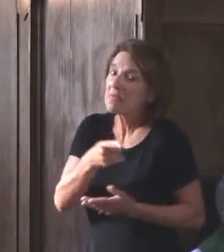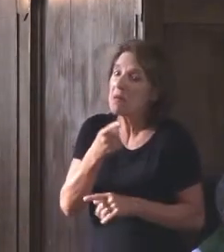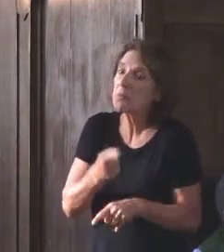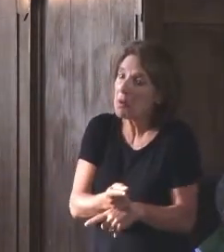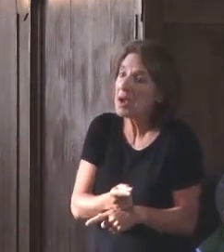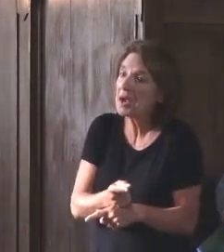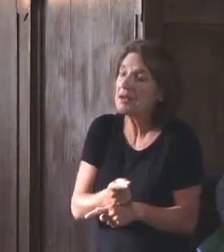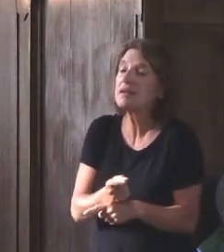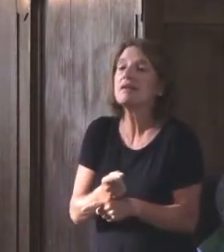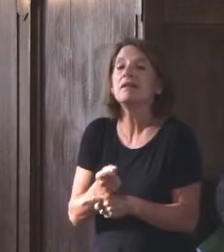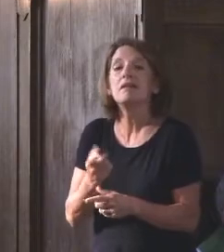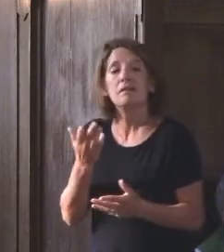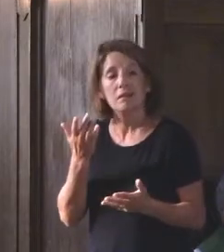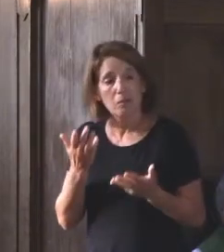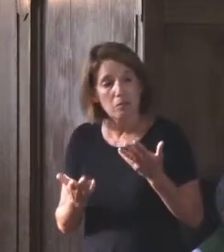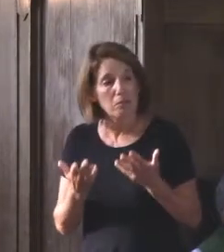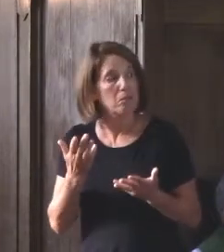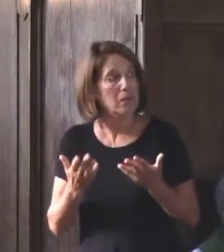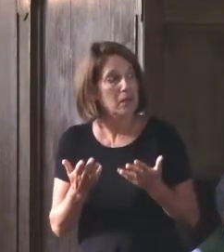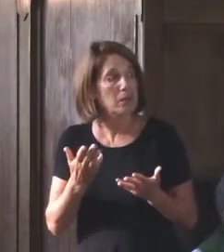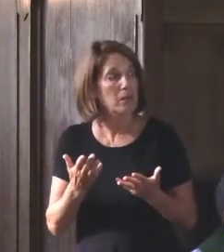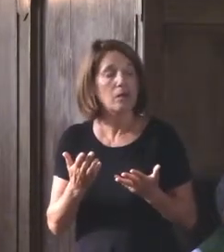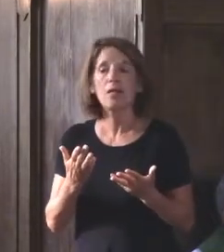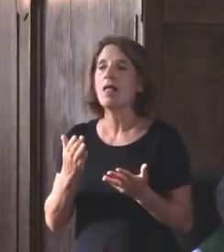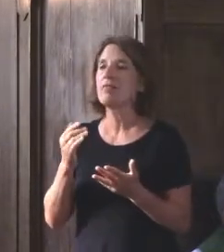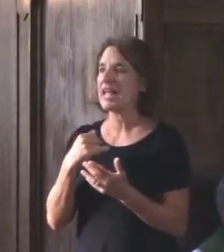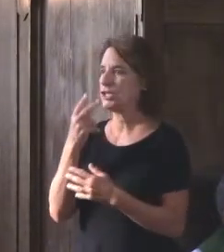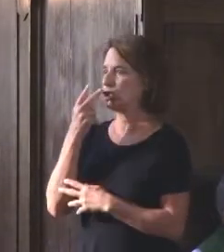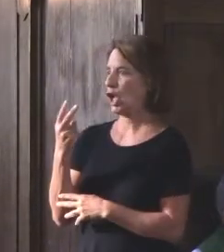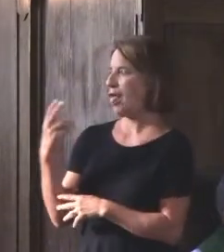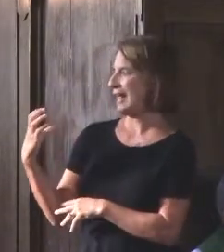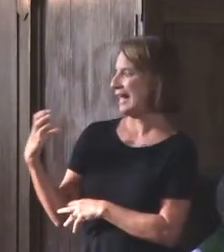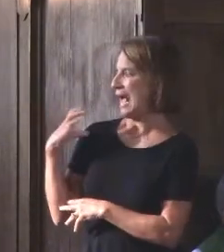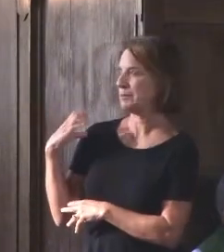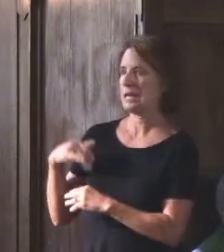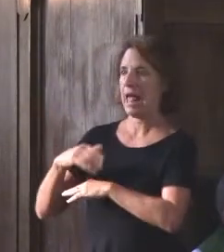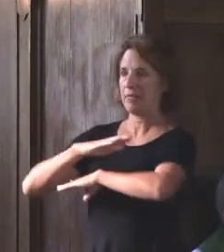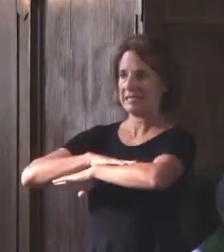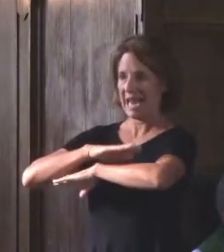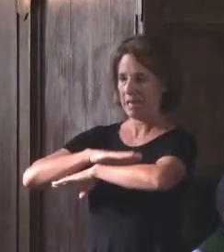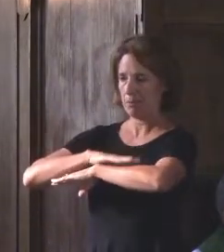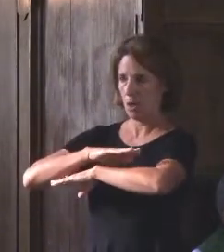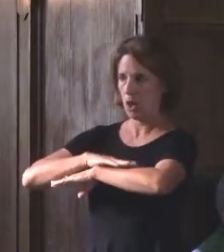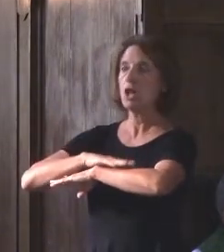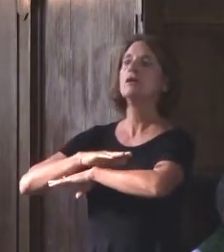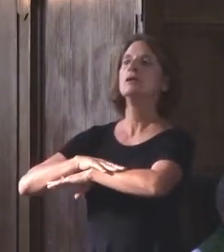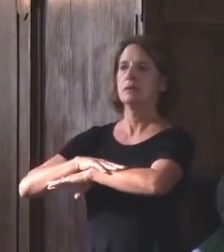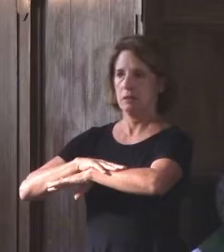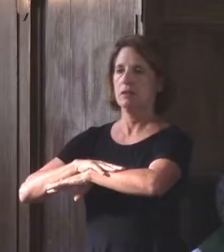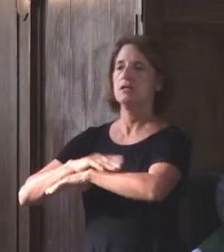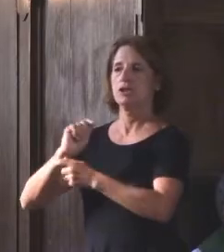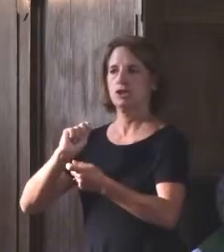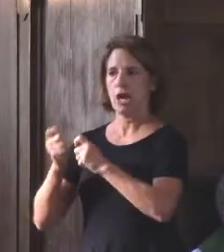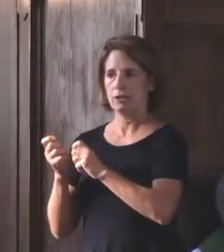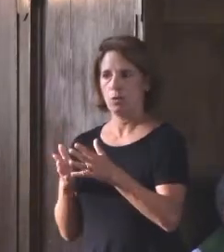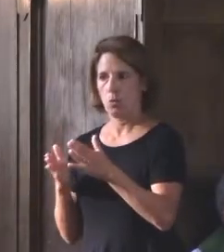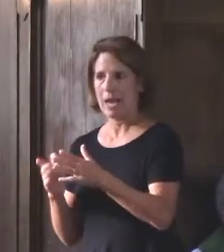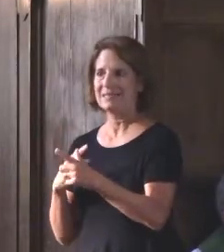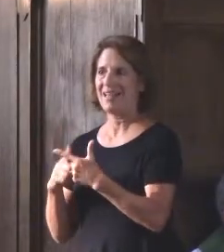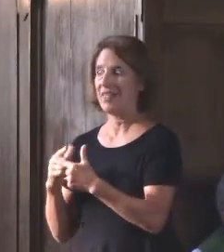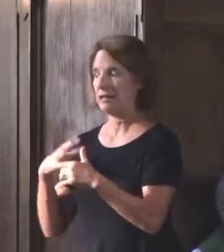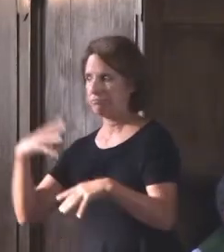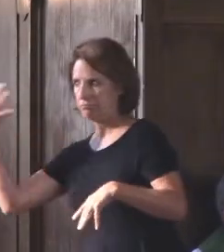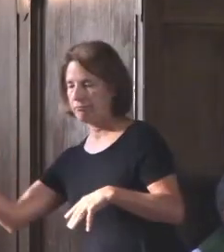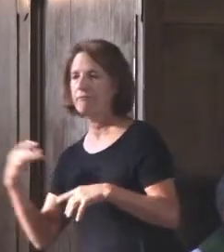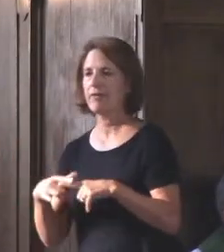that decision kept them at the table so they could keep agitating from within the church. And we need people to do